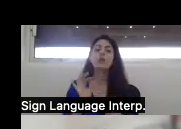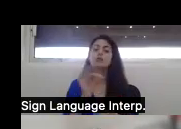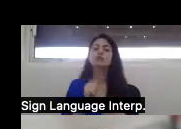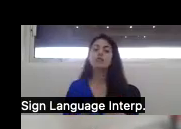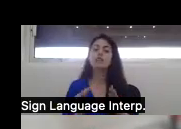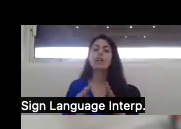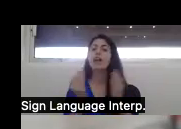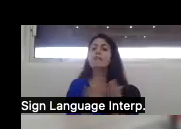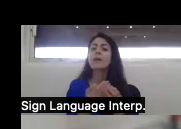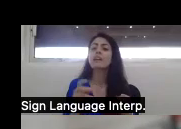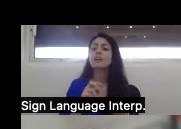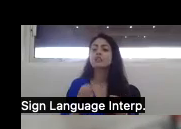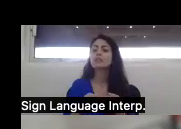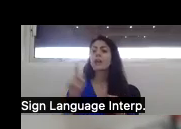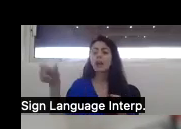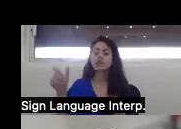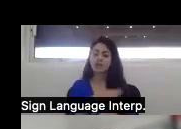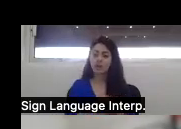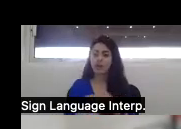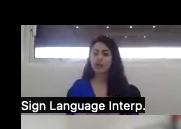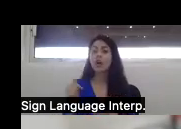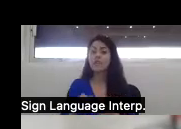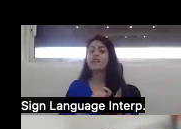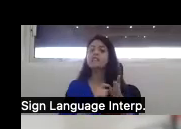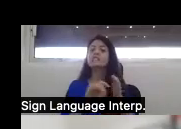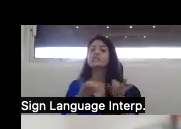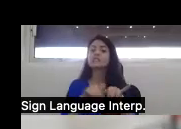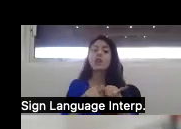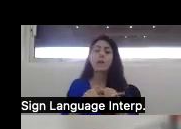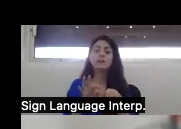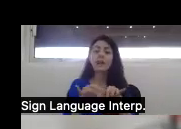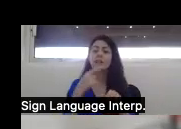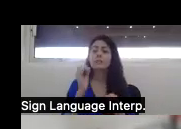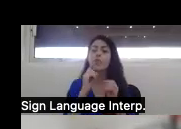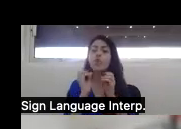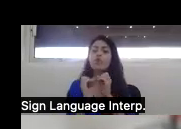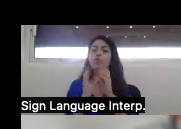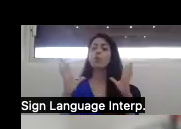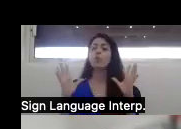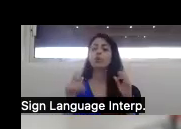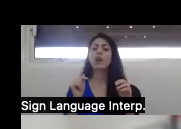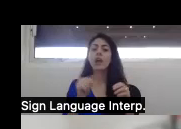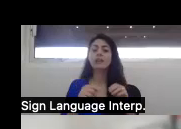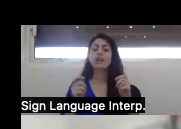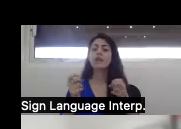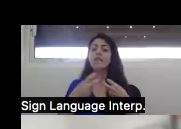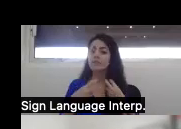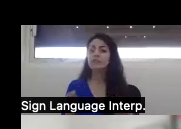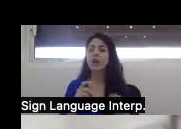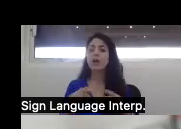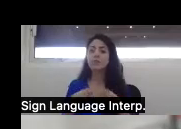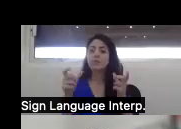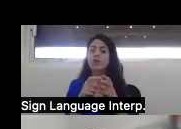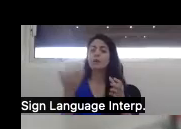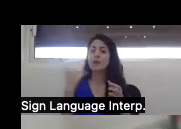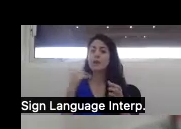interesting webinar not so long ago, and this is a really interesting digitalization for better integration of services type of process. What's